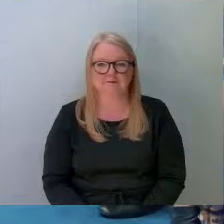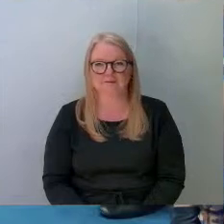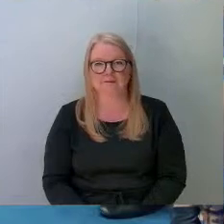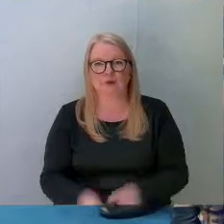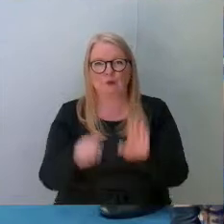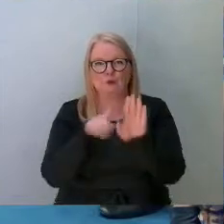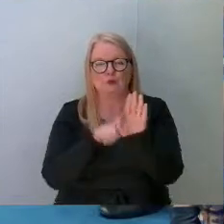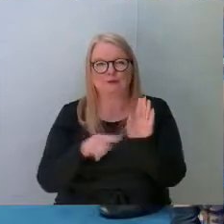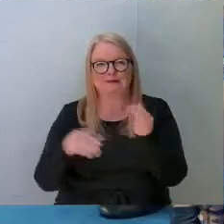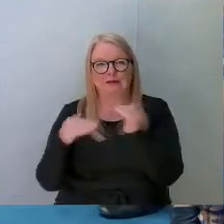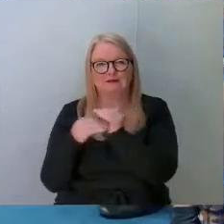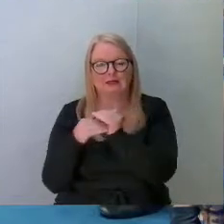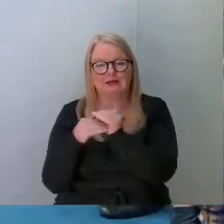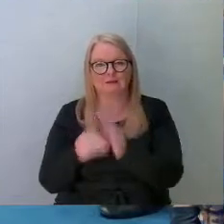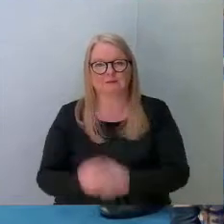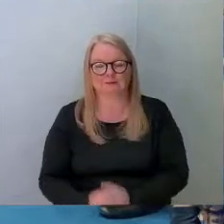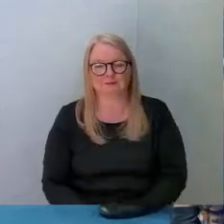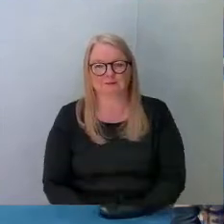Yuntao Zhang.